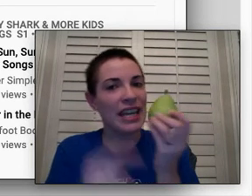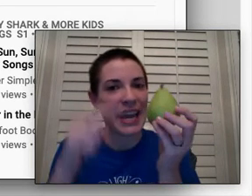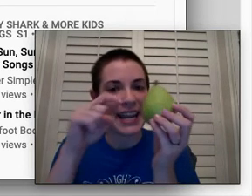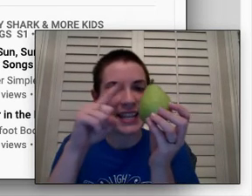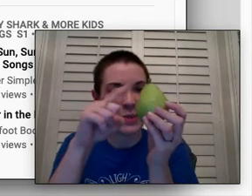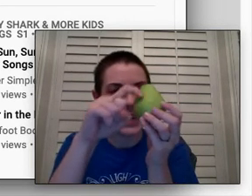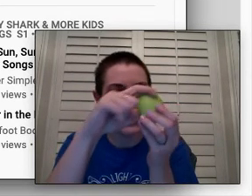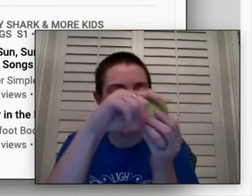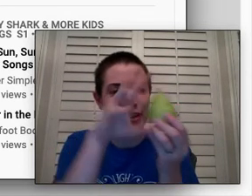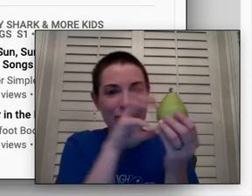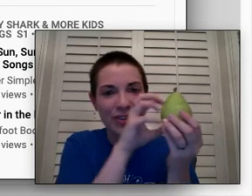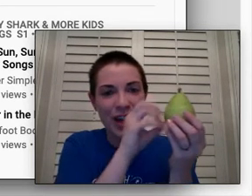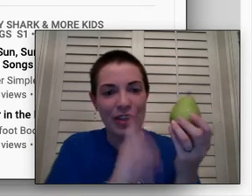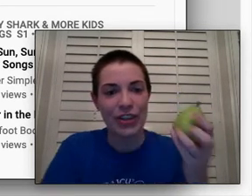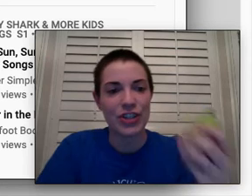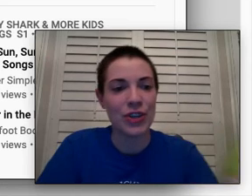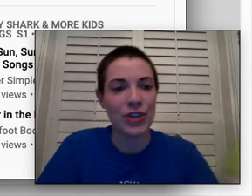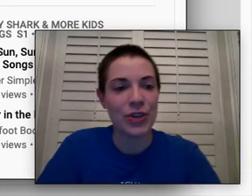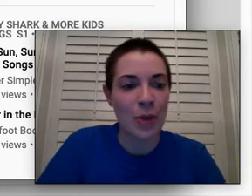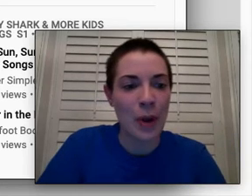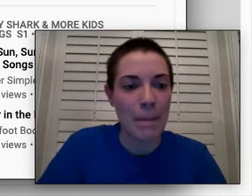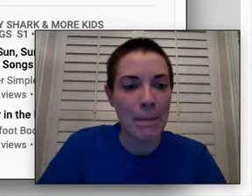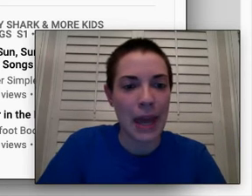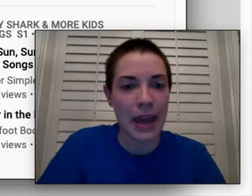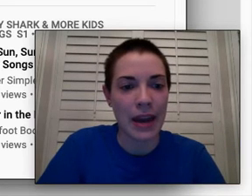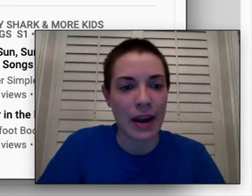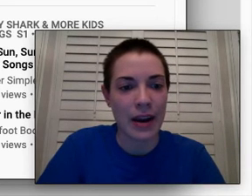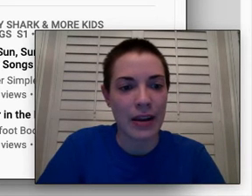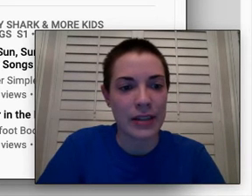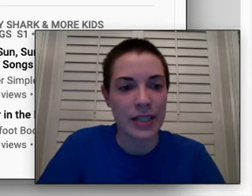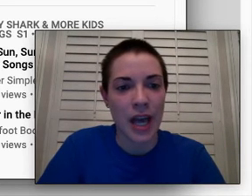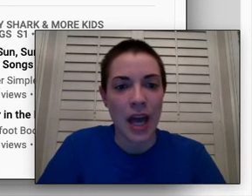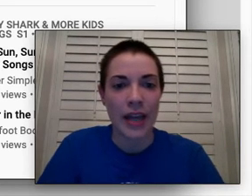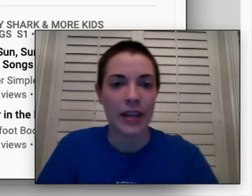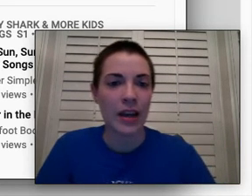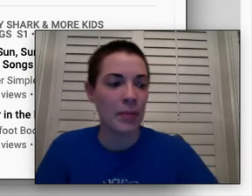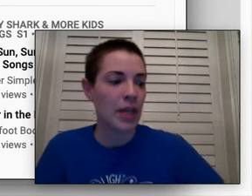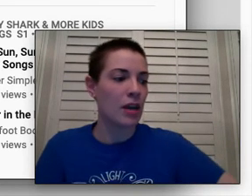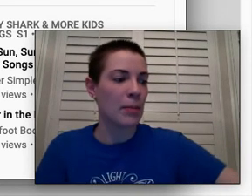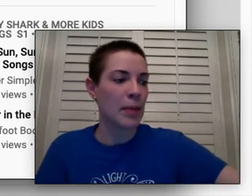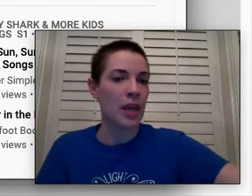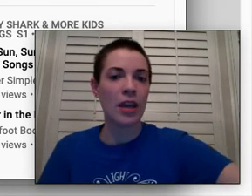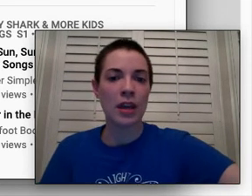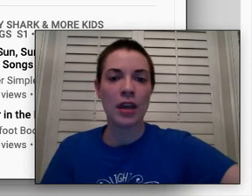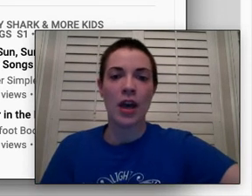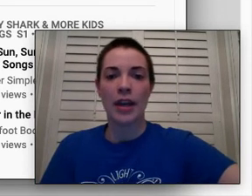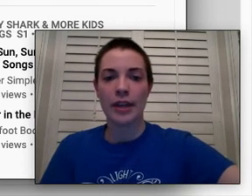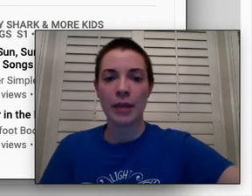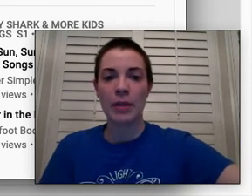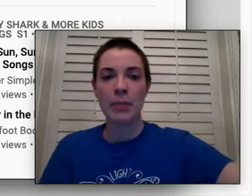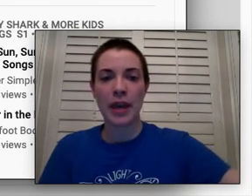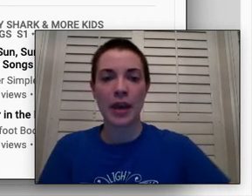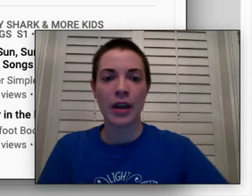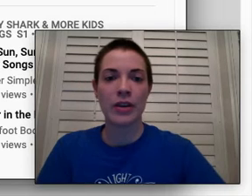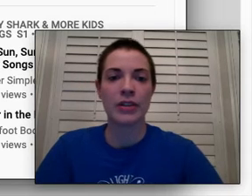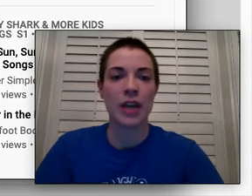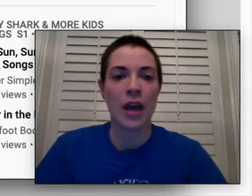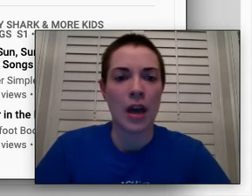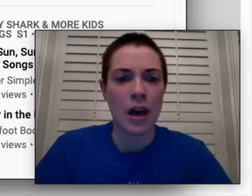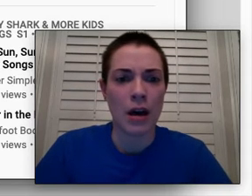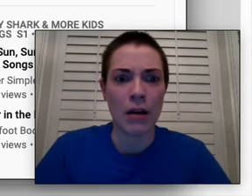He ate his way through the 2 pears. Yummy, yummy, yummy